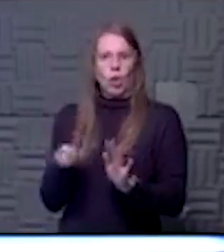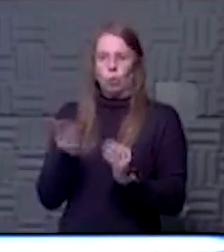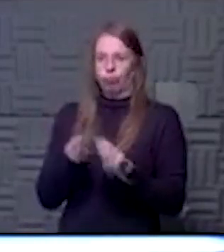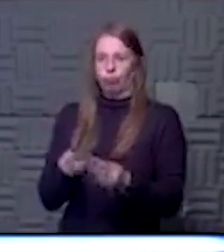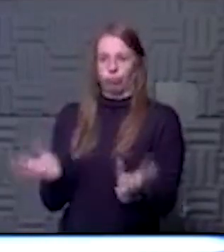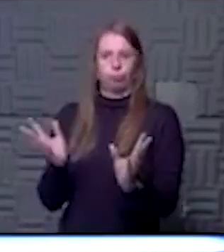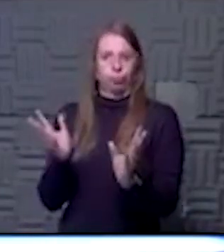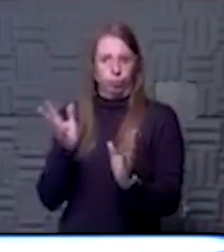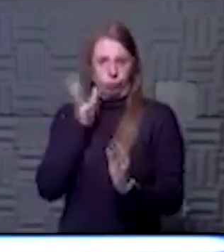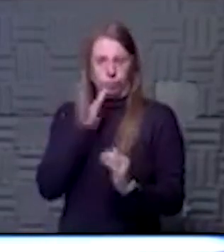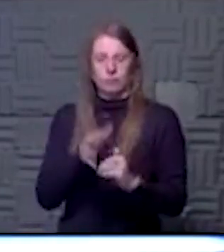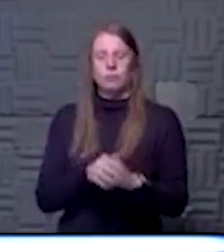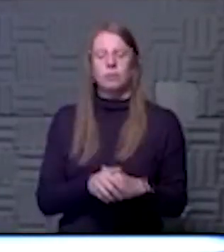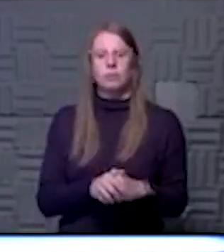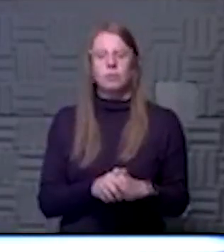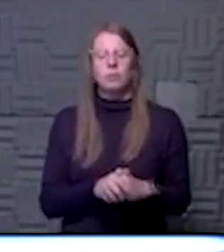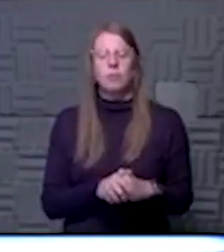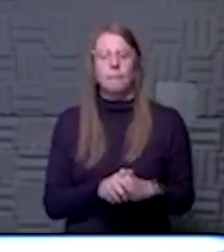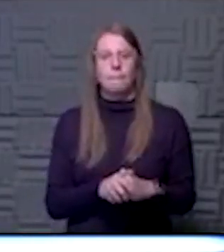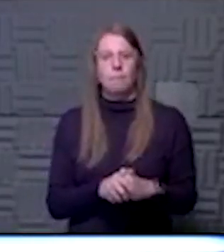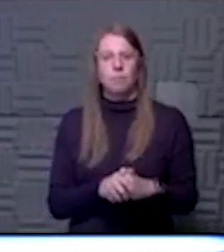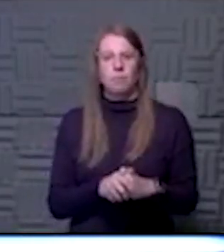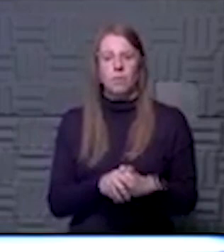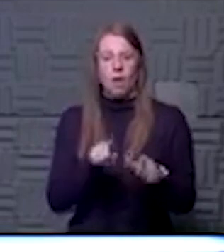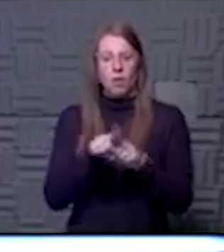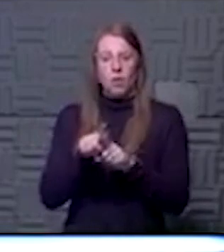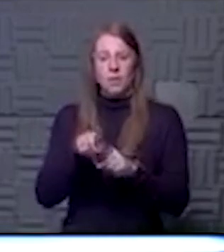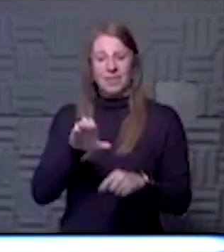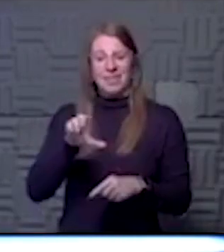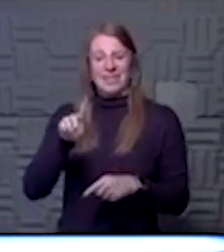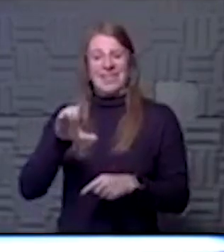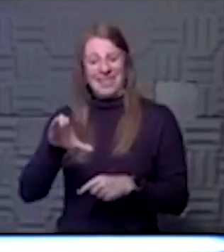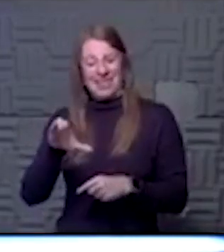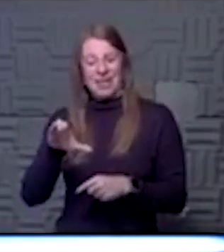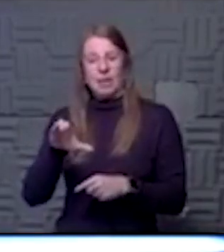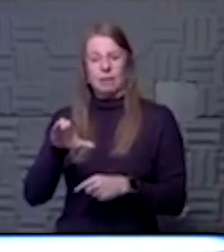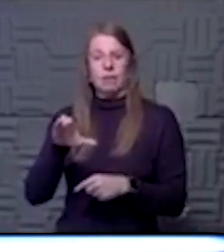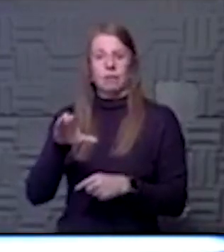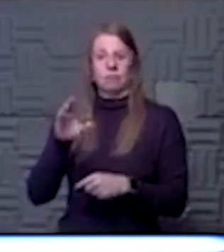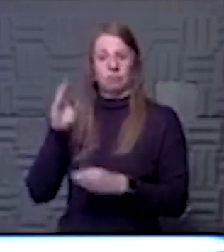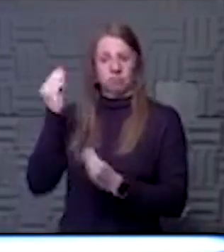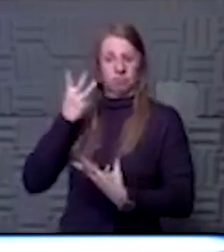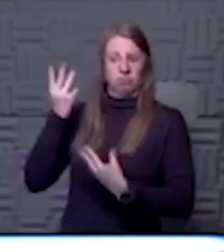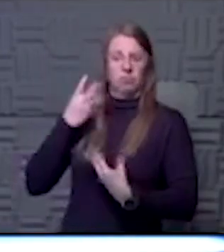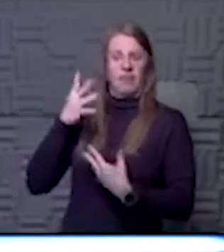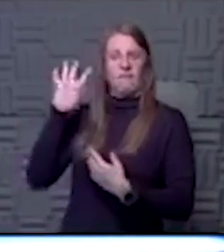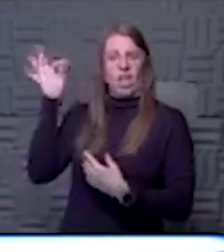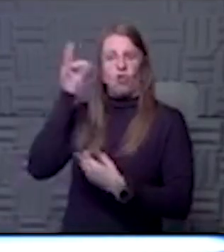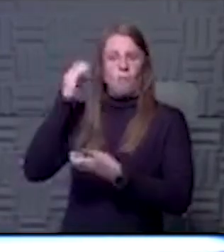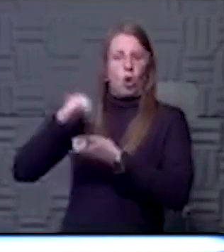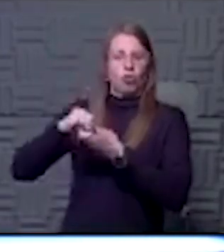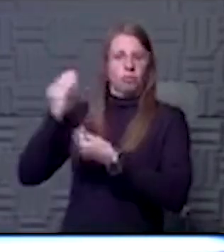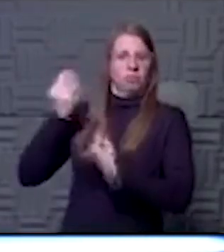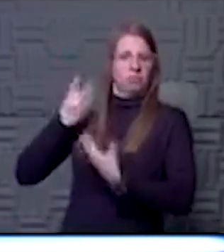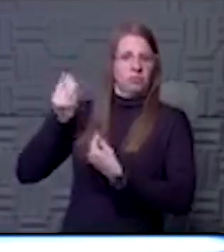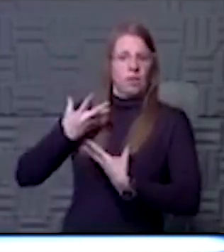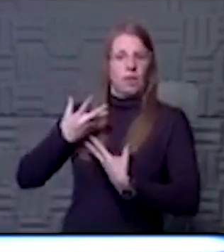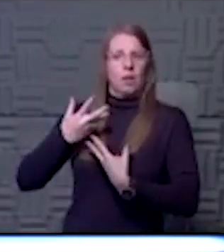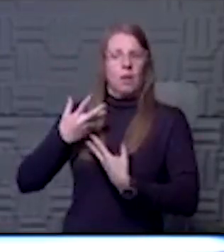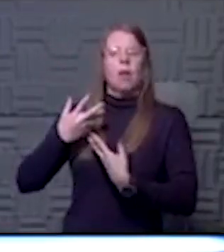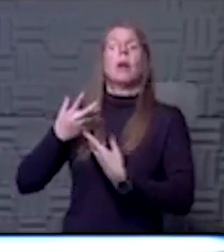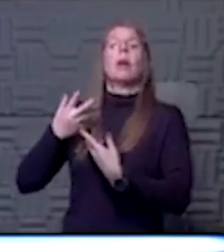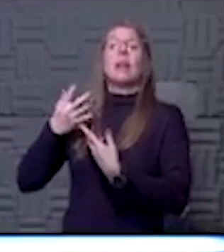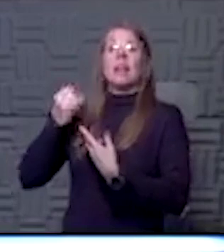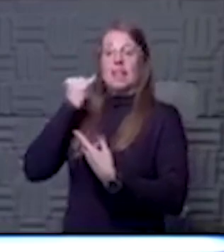will be what every indication is that we're getting from CDC and other federal partners is that will then ramp up